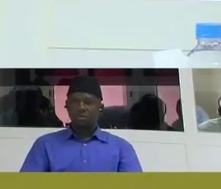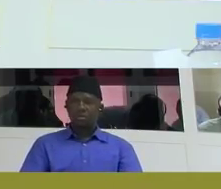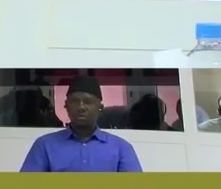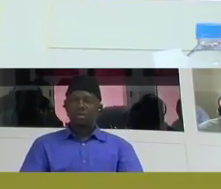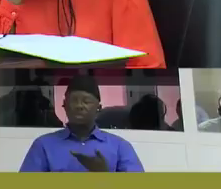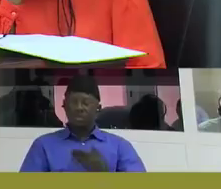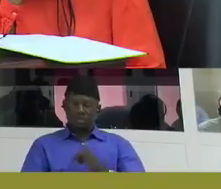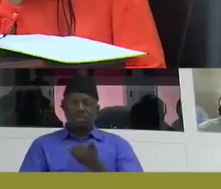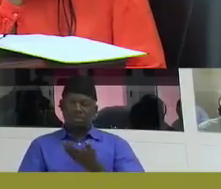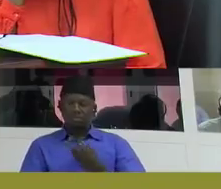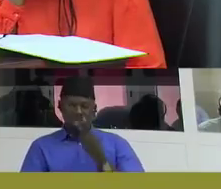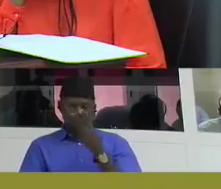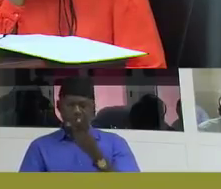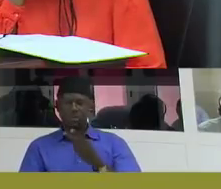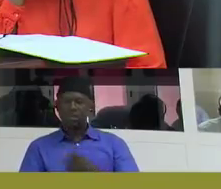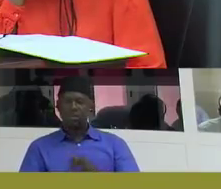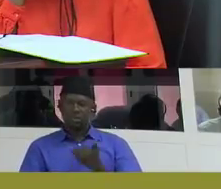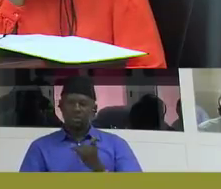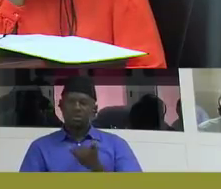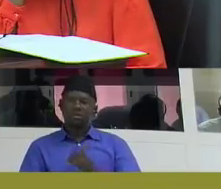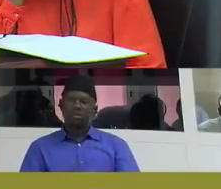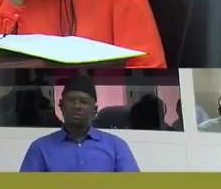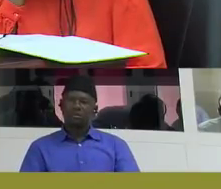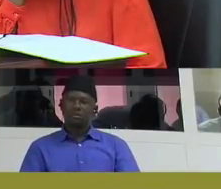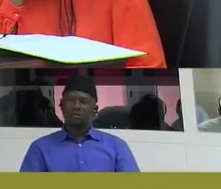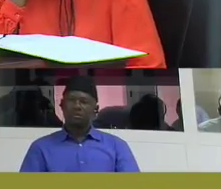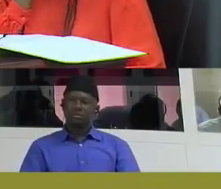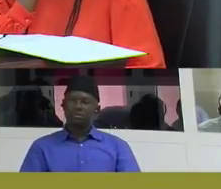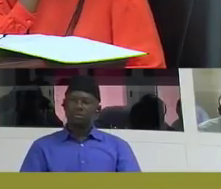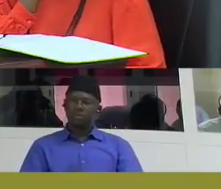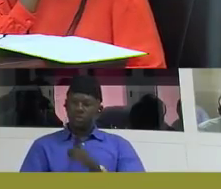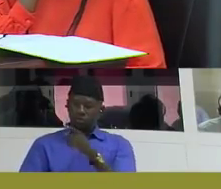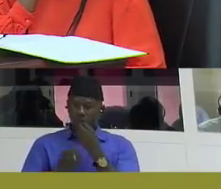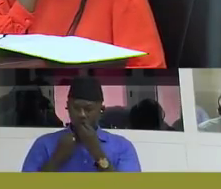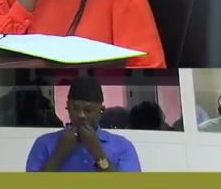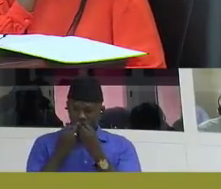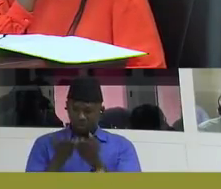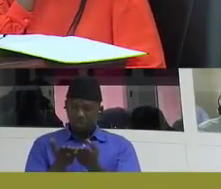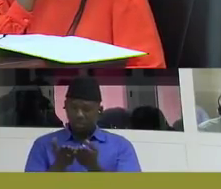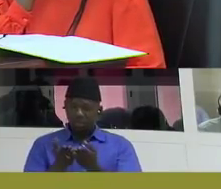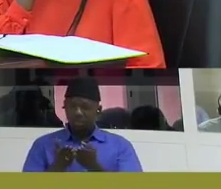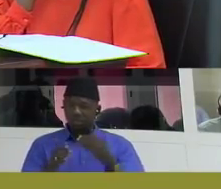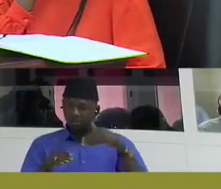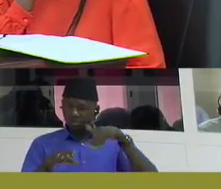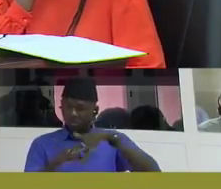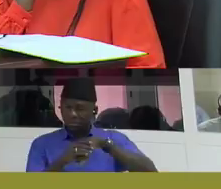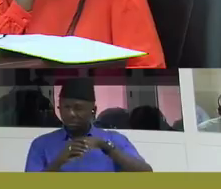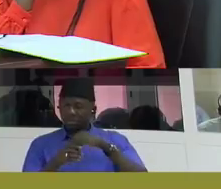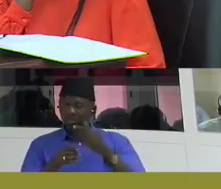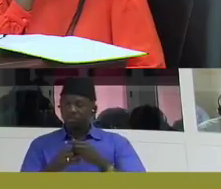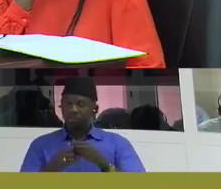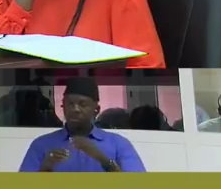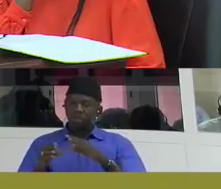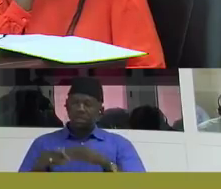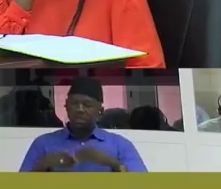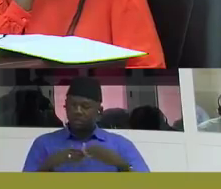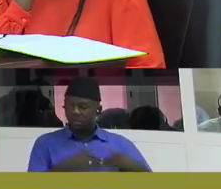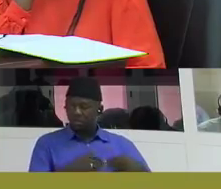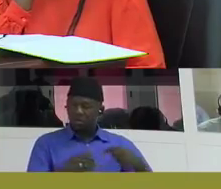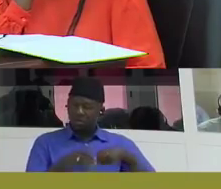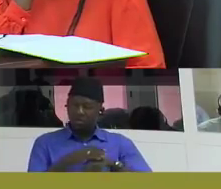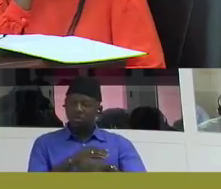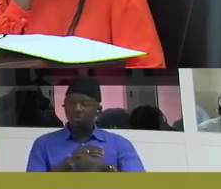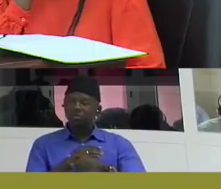Would you say that it is part of the exercise of the power under the